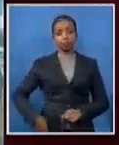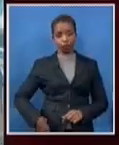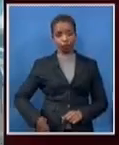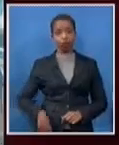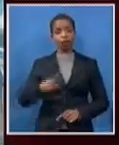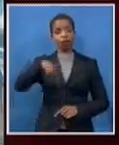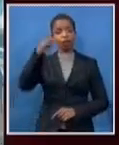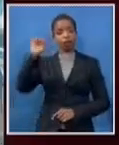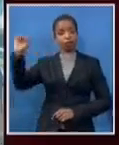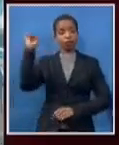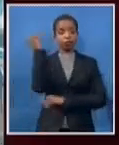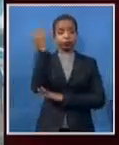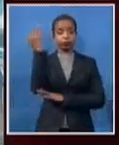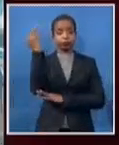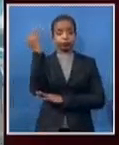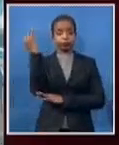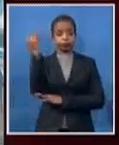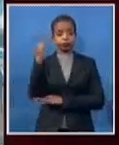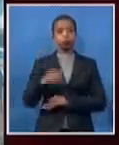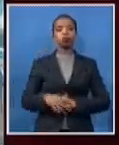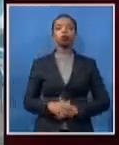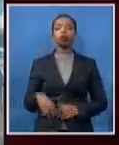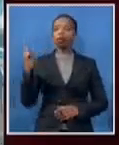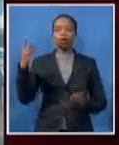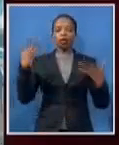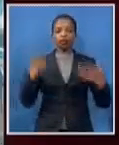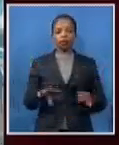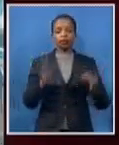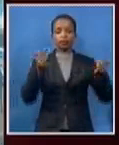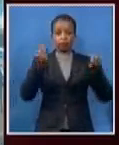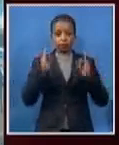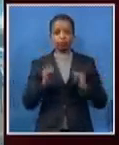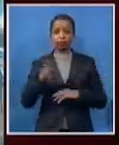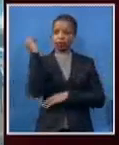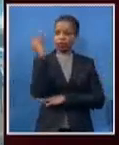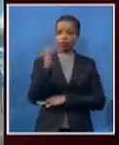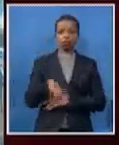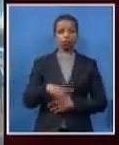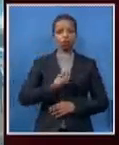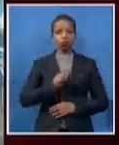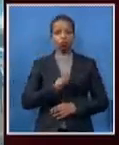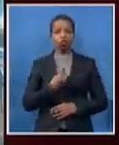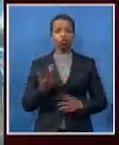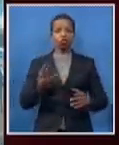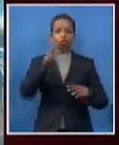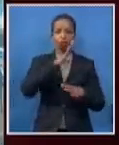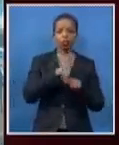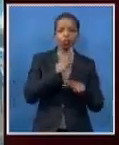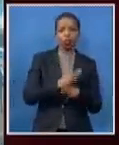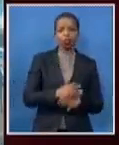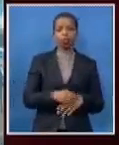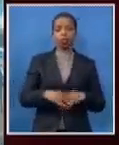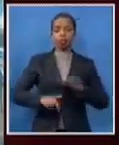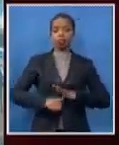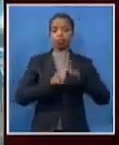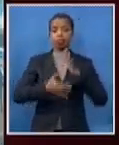of interventions on youth unemployment one of his top priorities. We welcome that. That is important and good